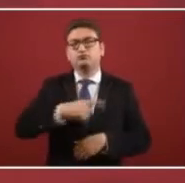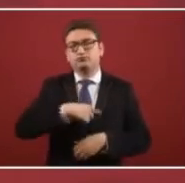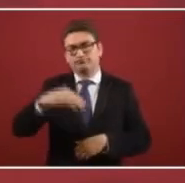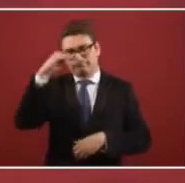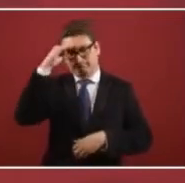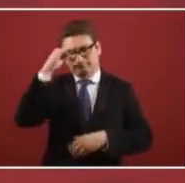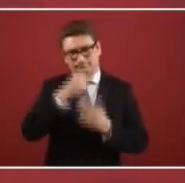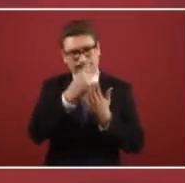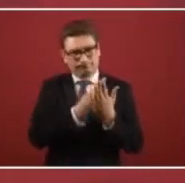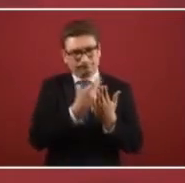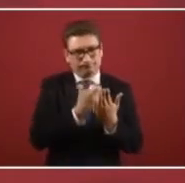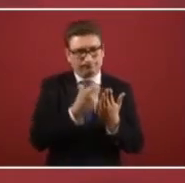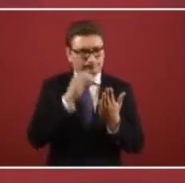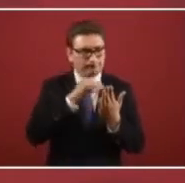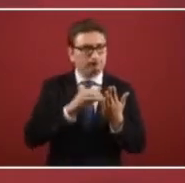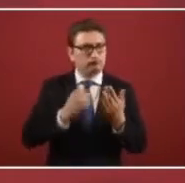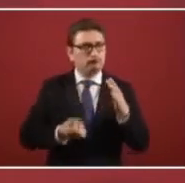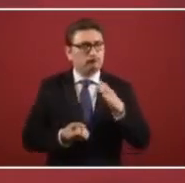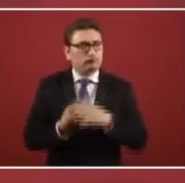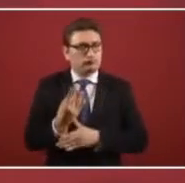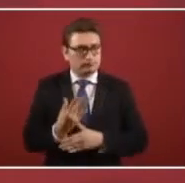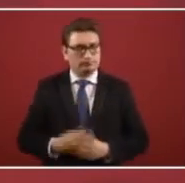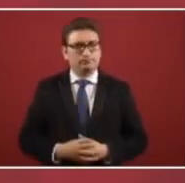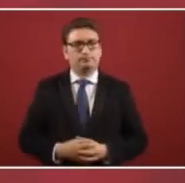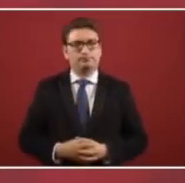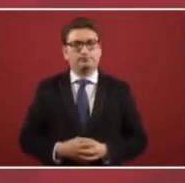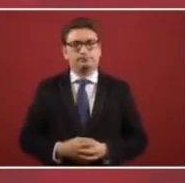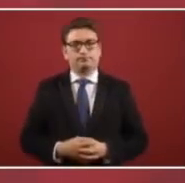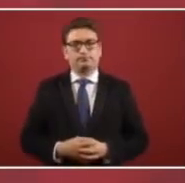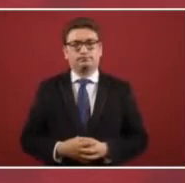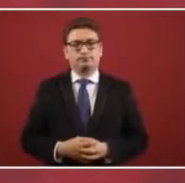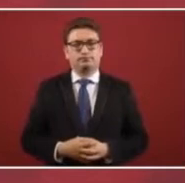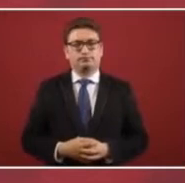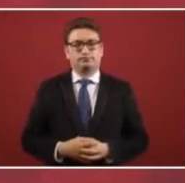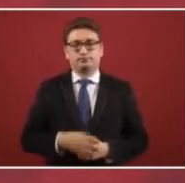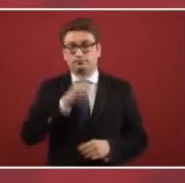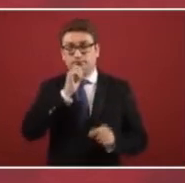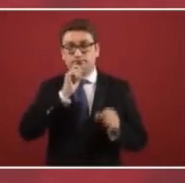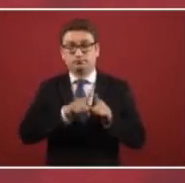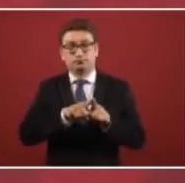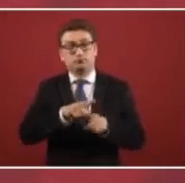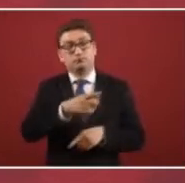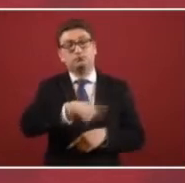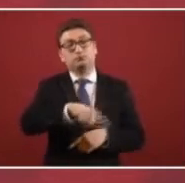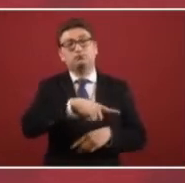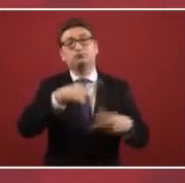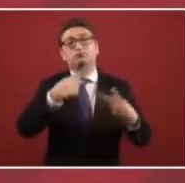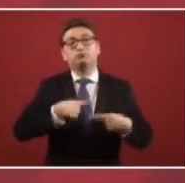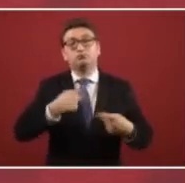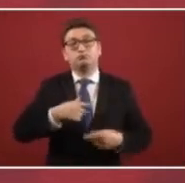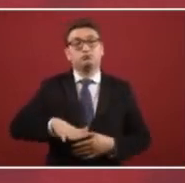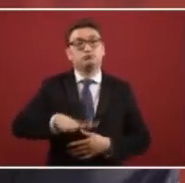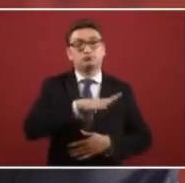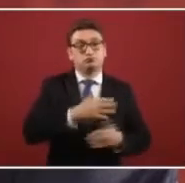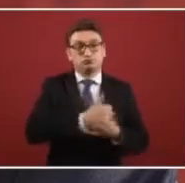elements have, very few have lost their lives due to this new strategy. And also we protect the